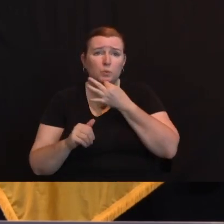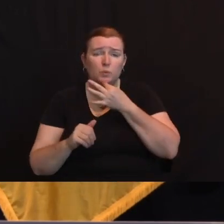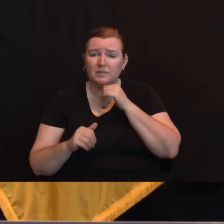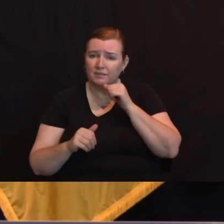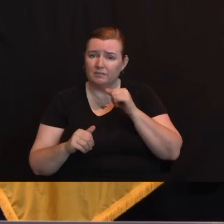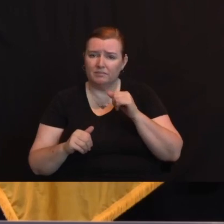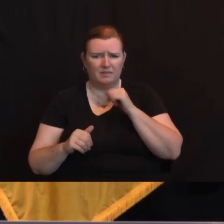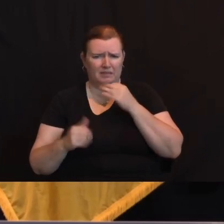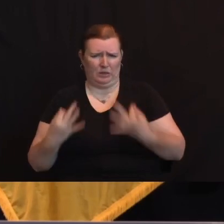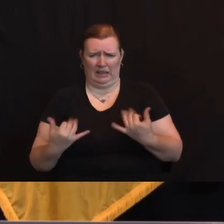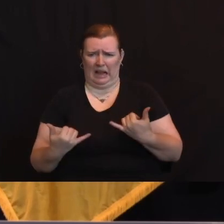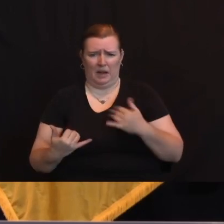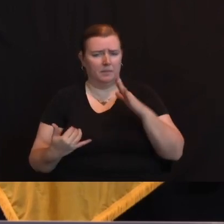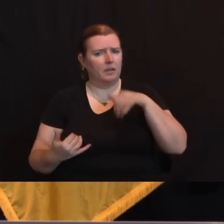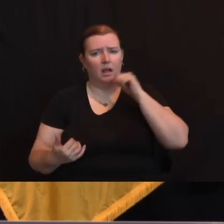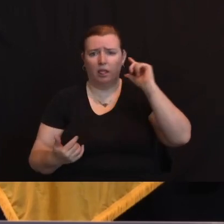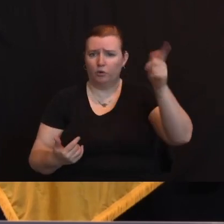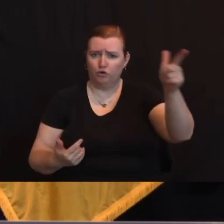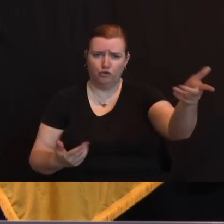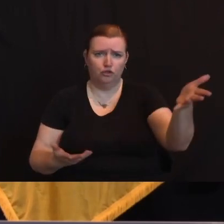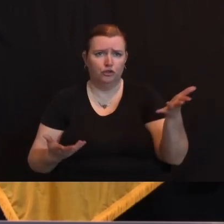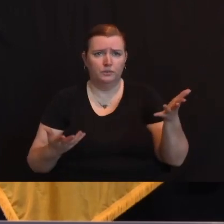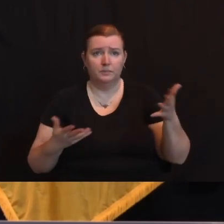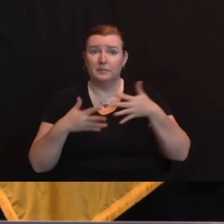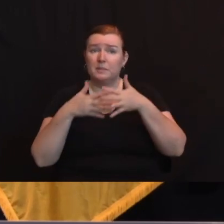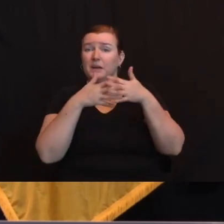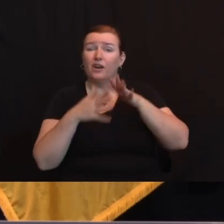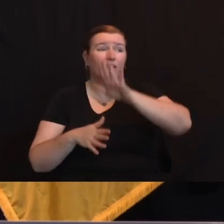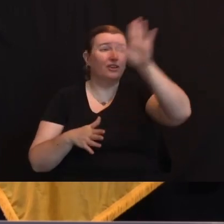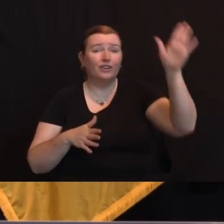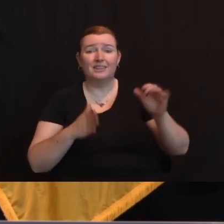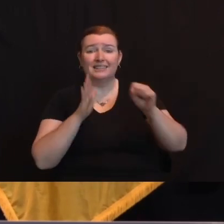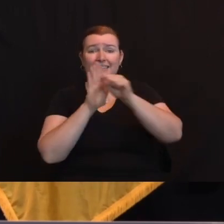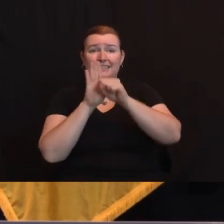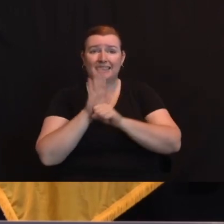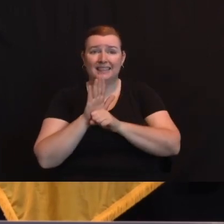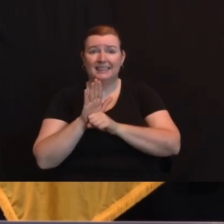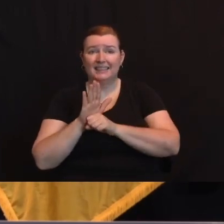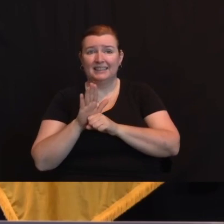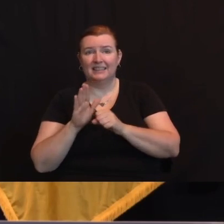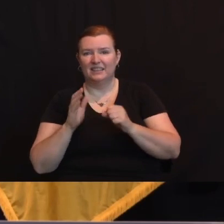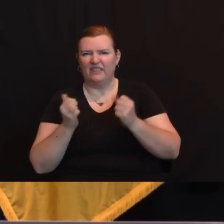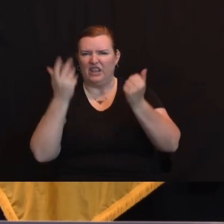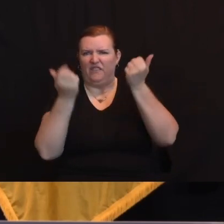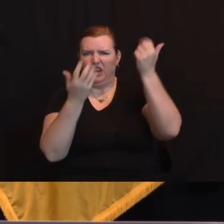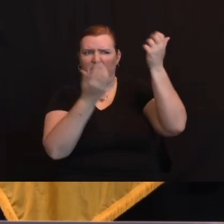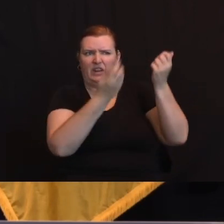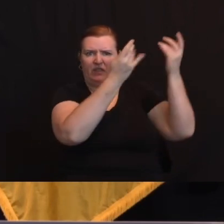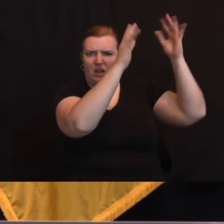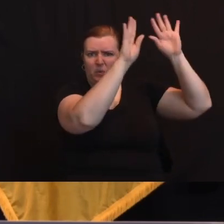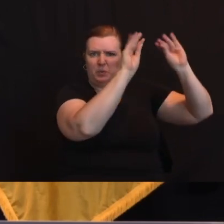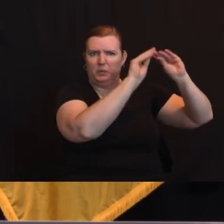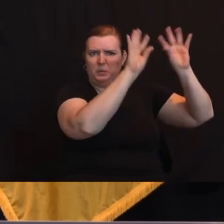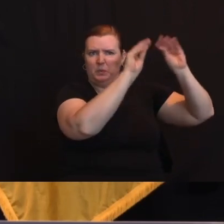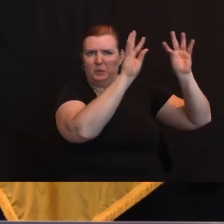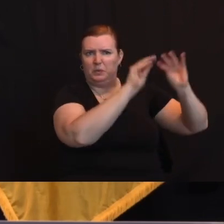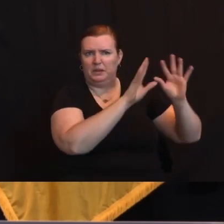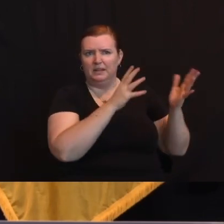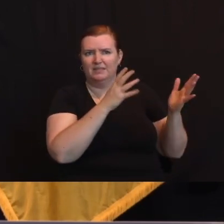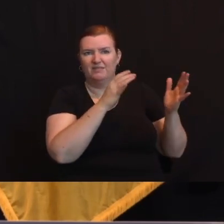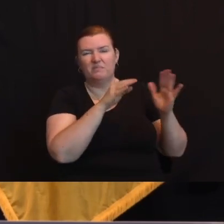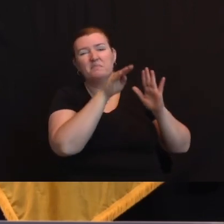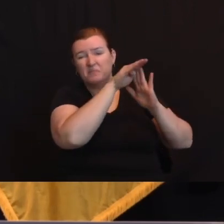God willing, these fires that are raging in other states, they do the right things in terms of leadership and policy and personal